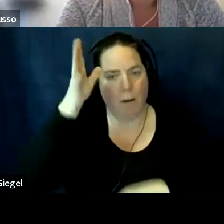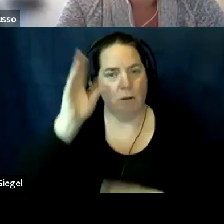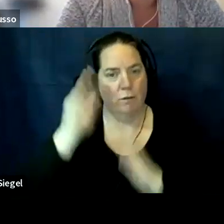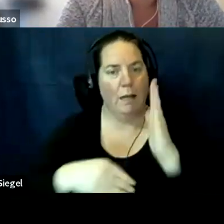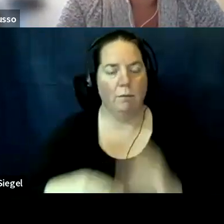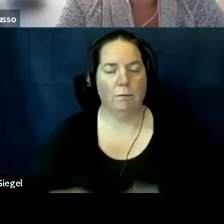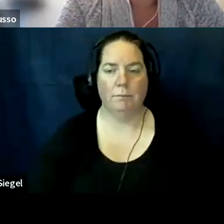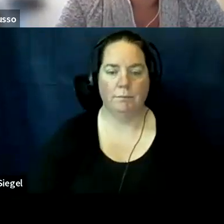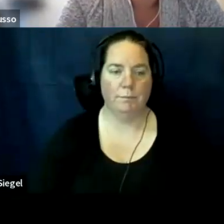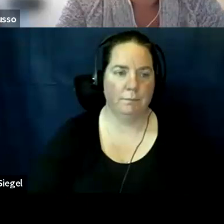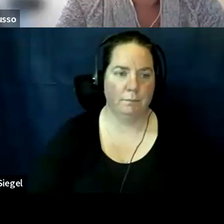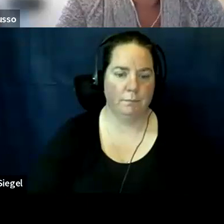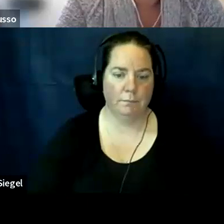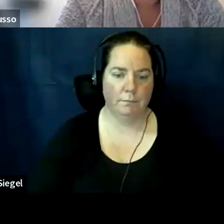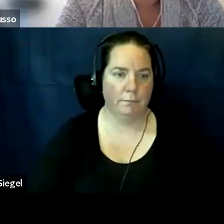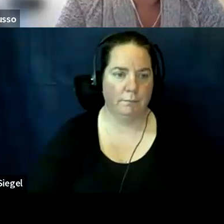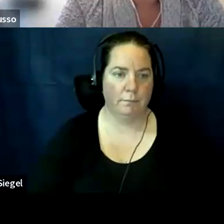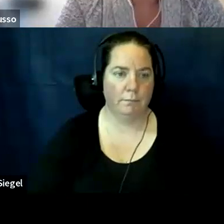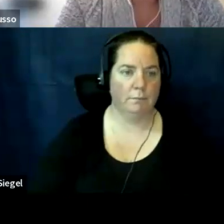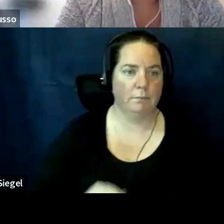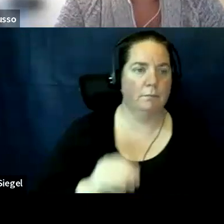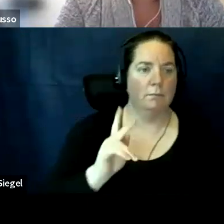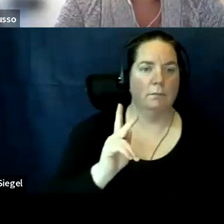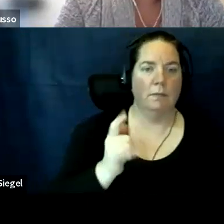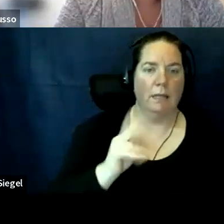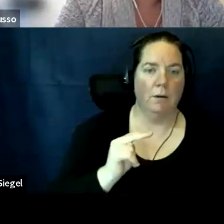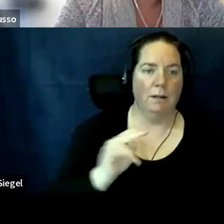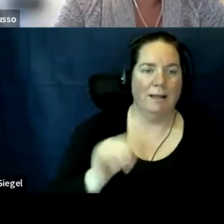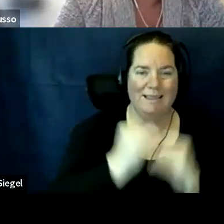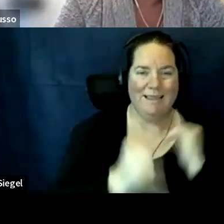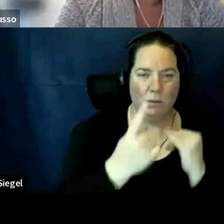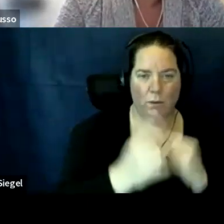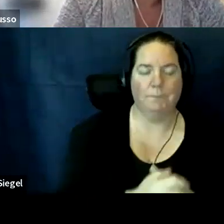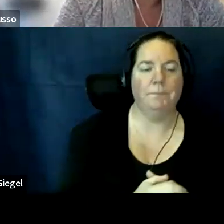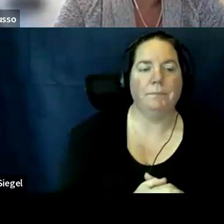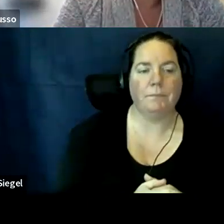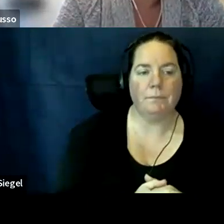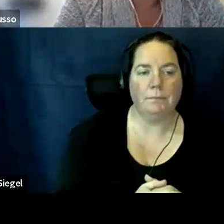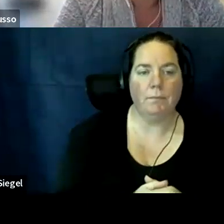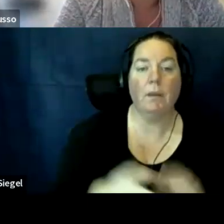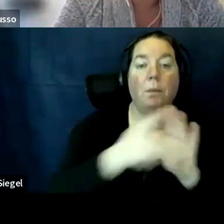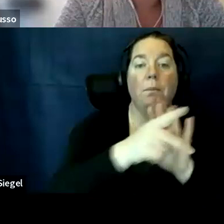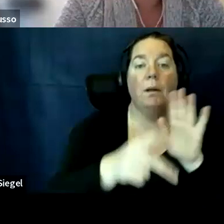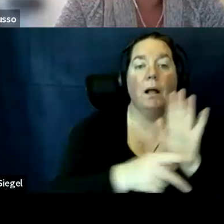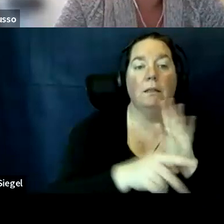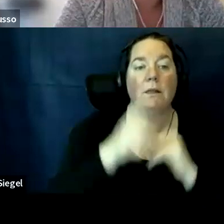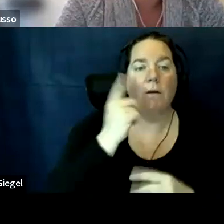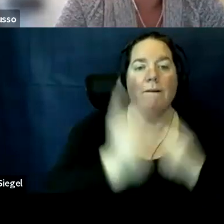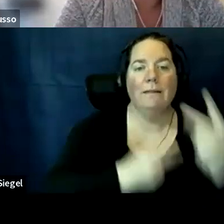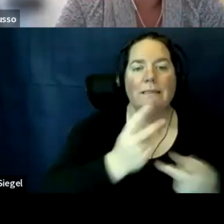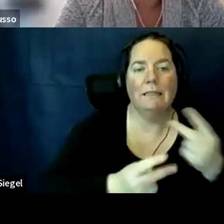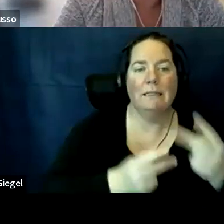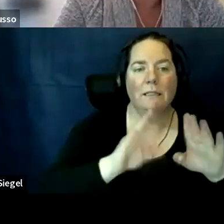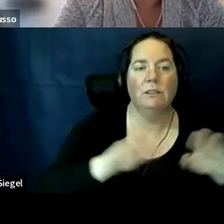Thank you. So, yes, and this is the last one on our list. What is the policy on visiting your child in